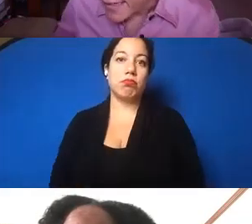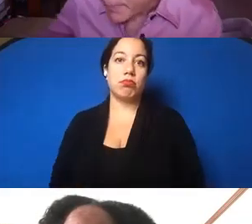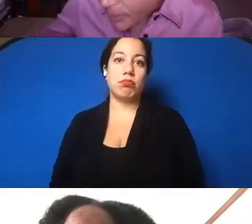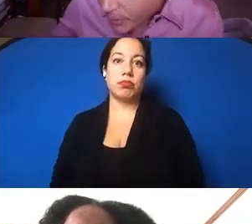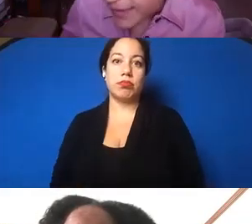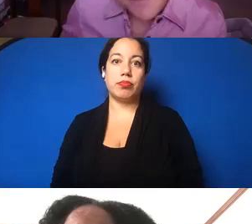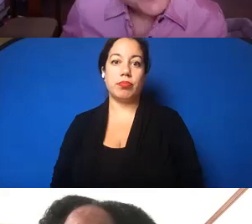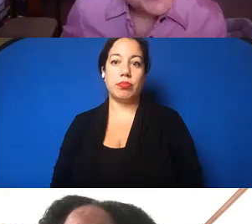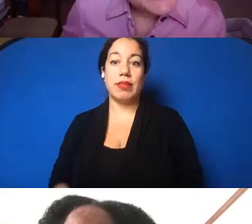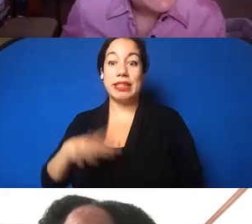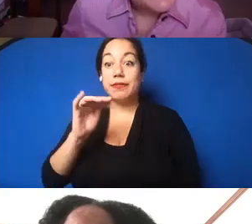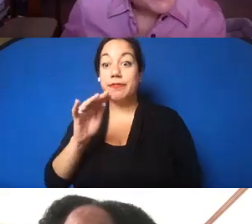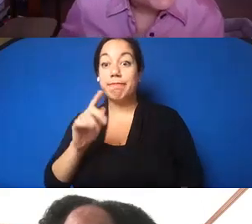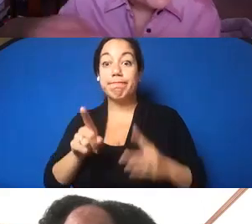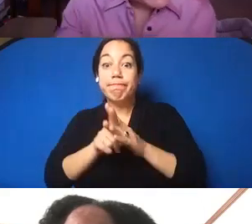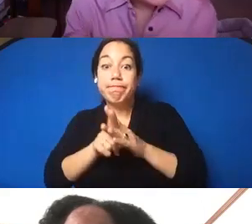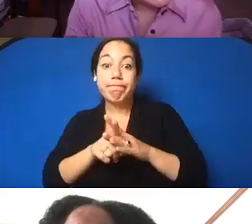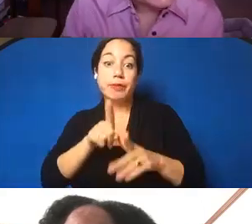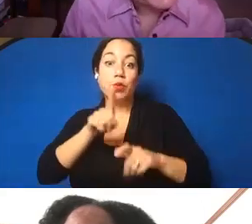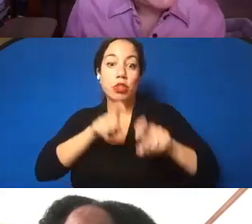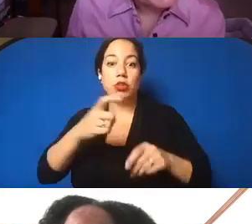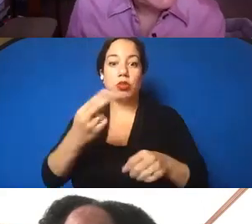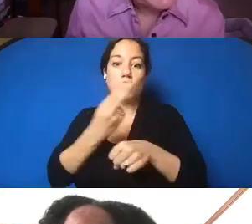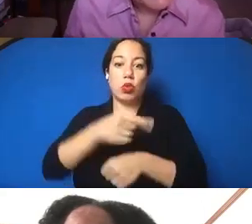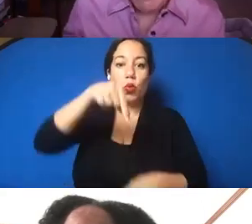Si tiene preguntas, usa Q&A.